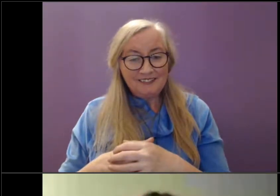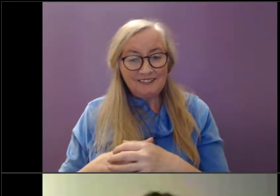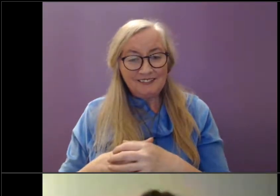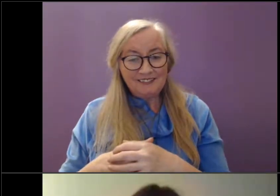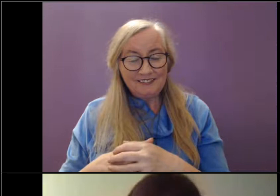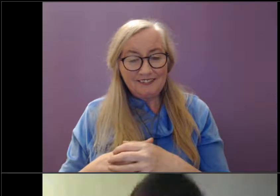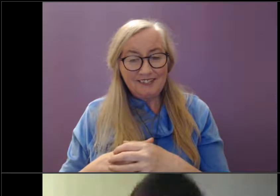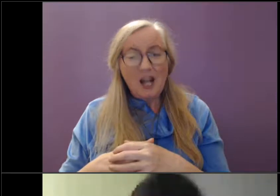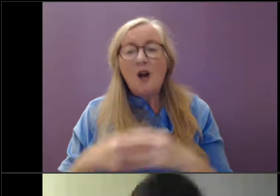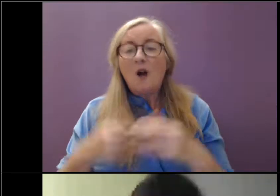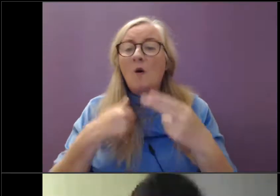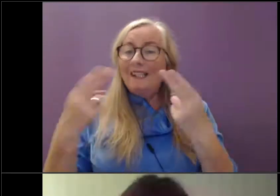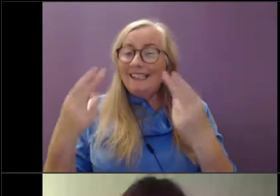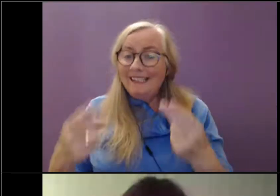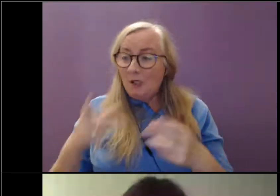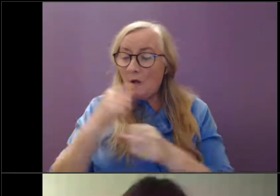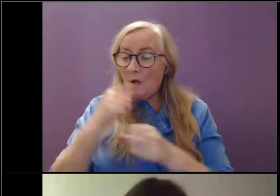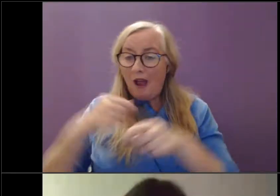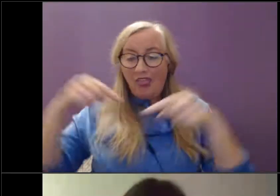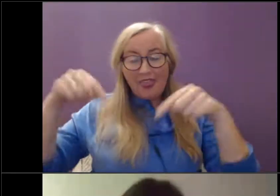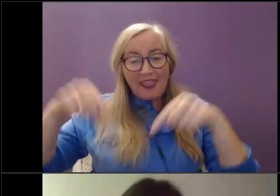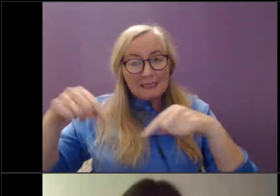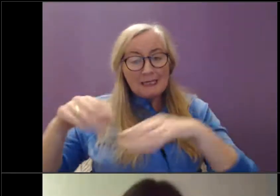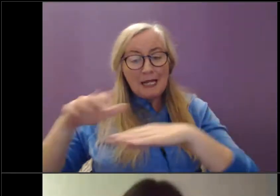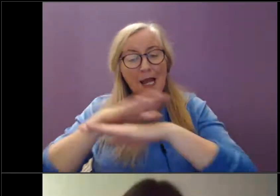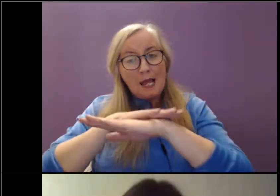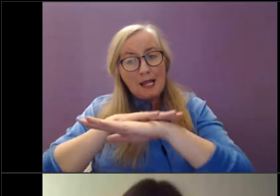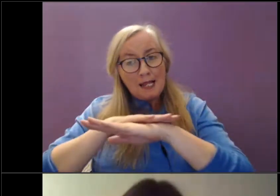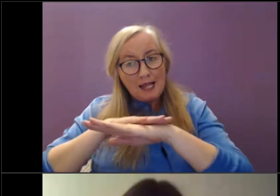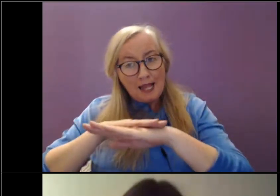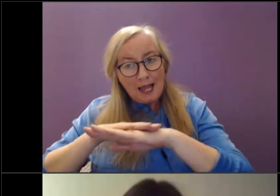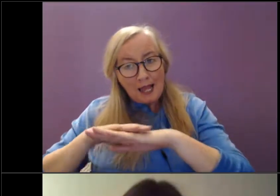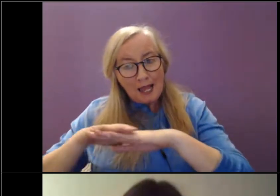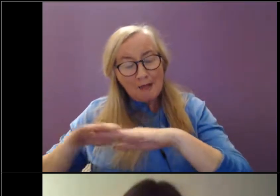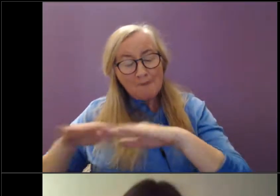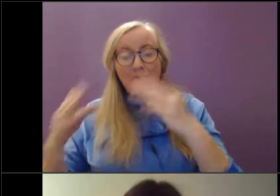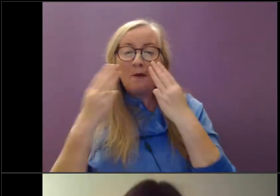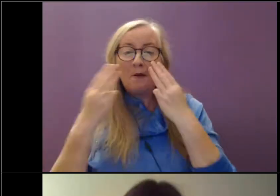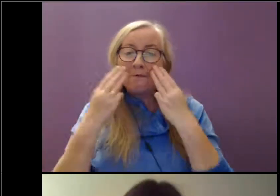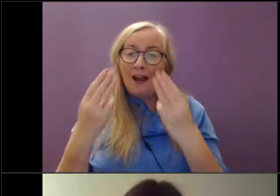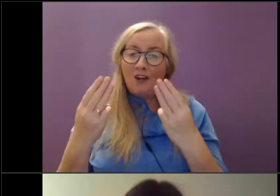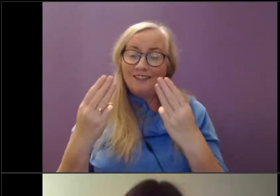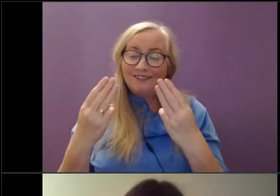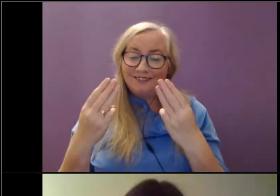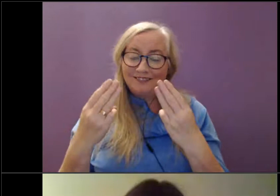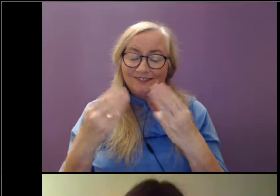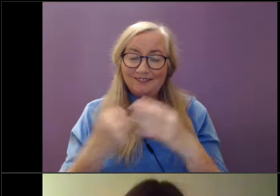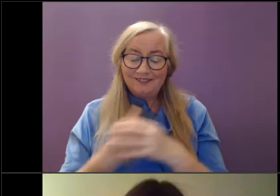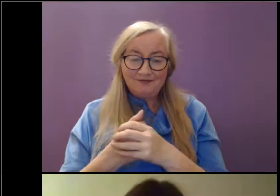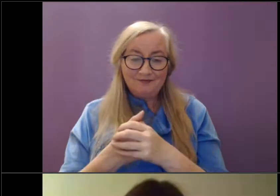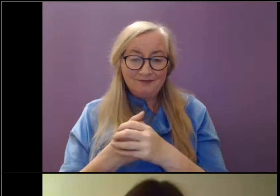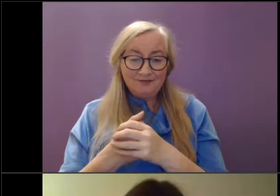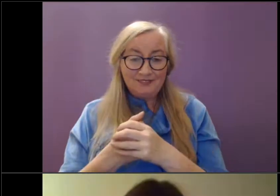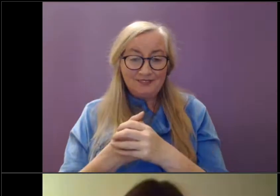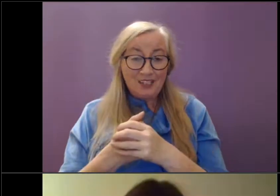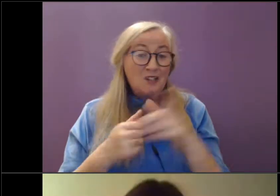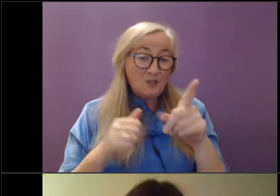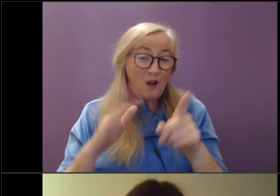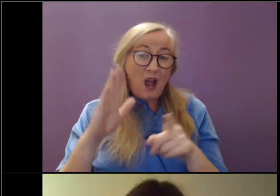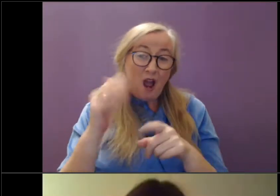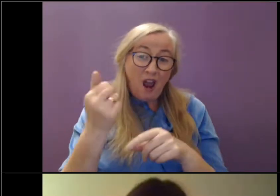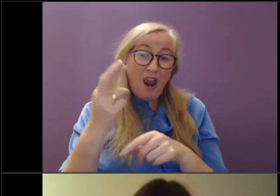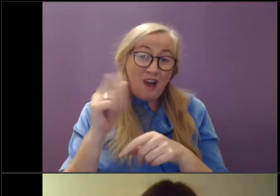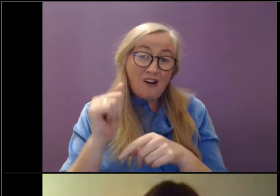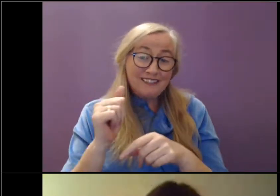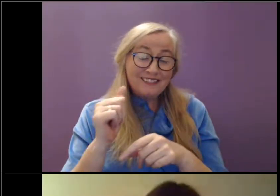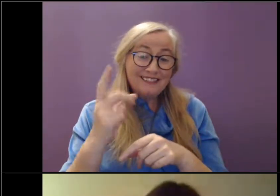this through in a really calm manner, and we don't need any help with it. Yeah, and maybe what Laura was saying, maybe bring it somewhere else,